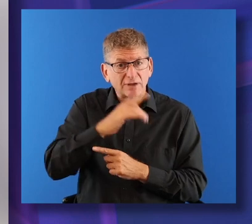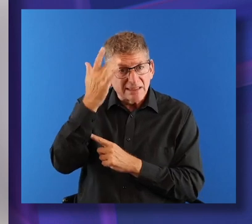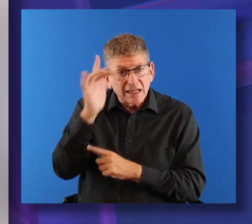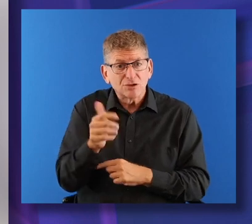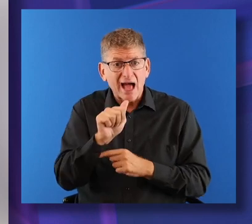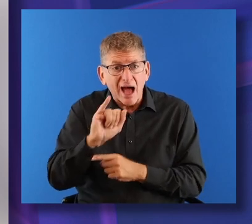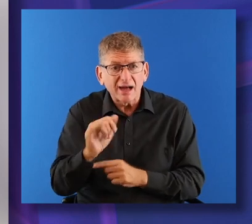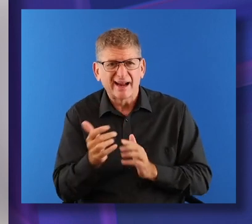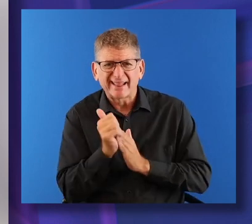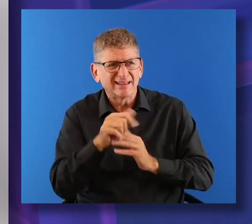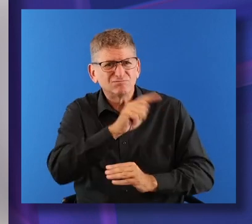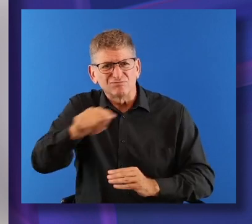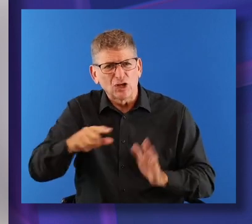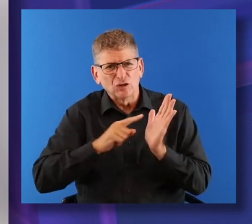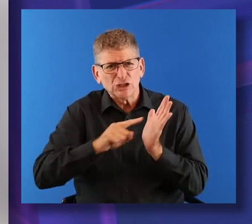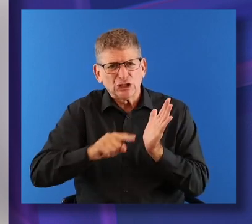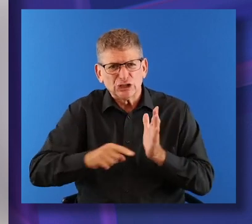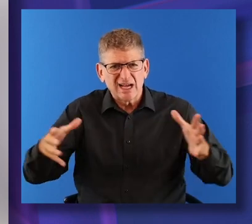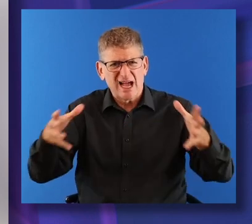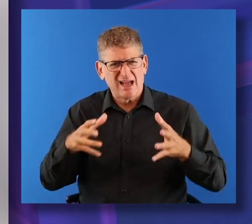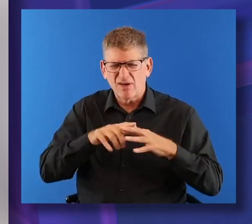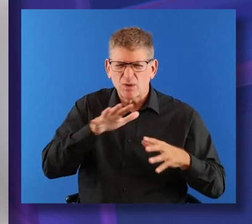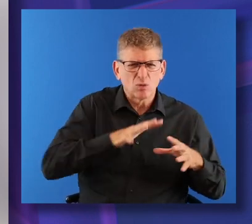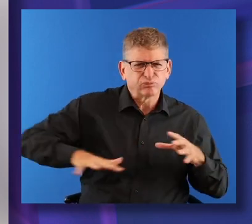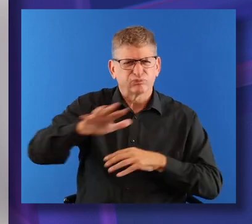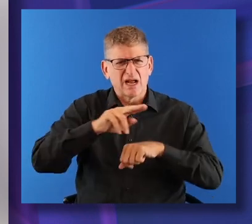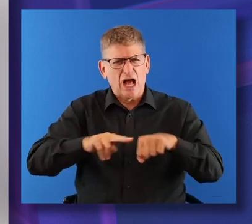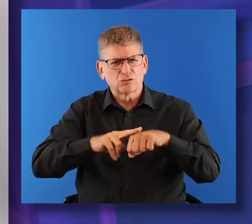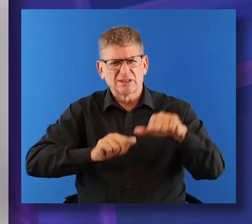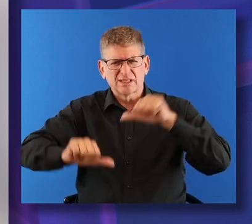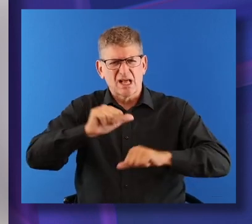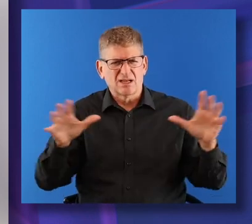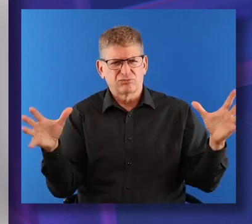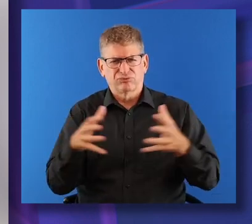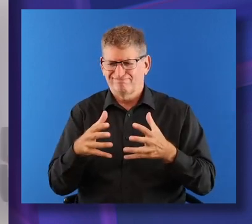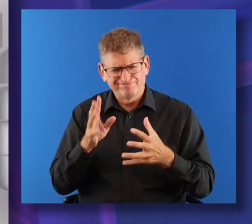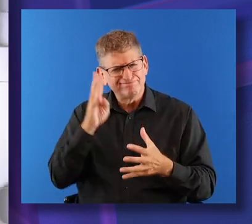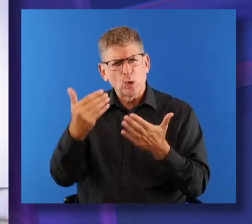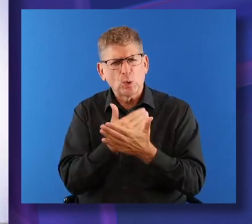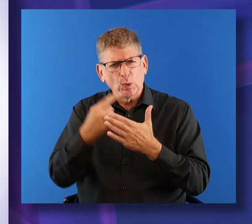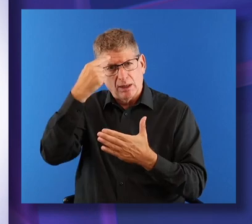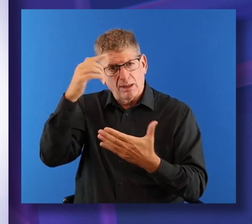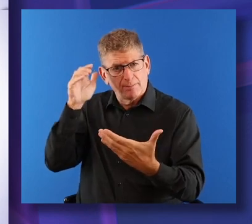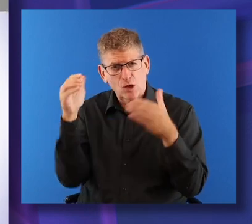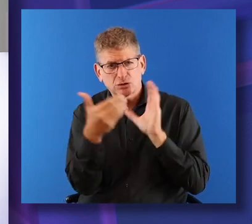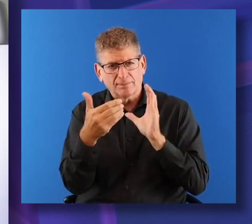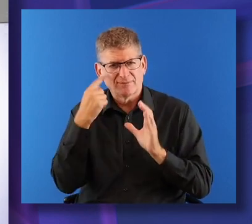the natural sciences to create a new paradigm for scientific discovery.